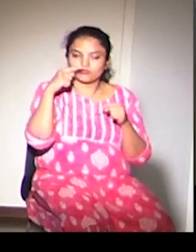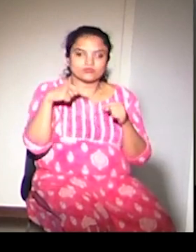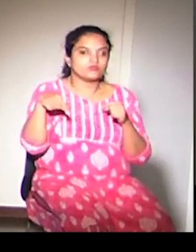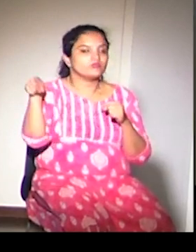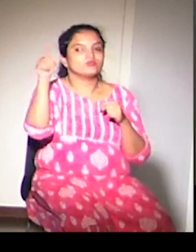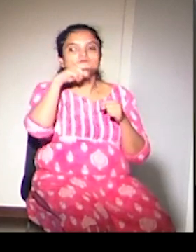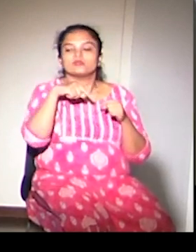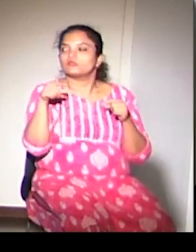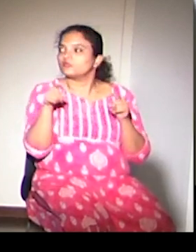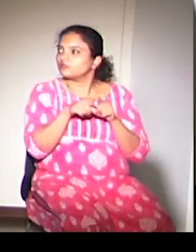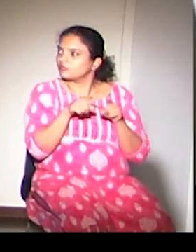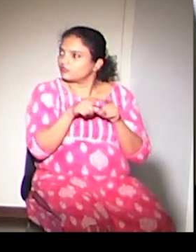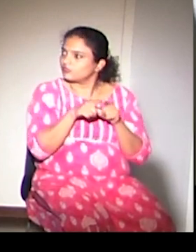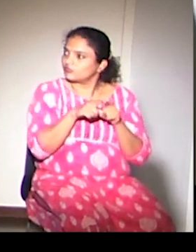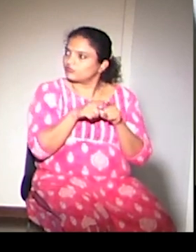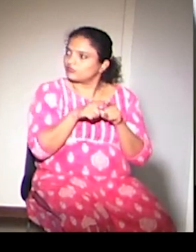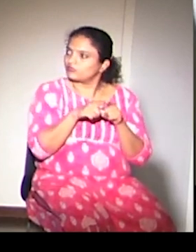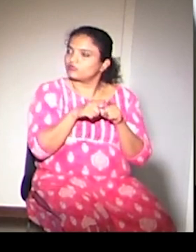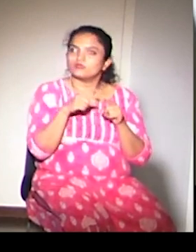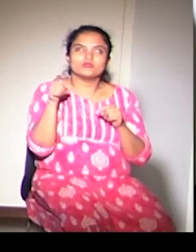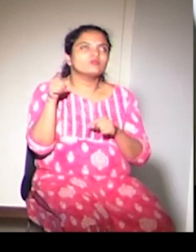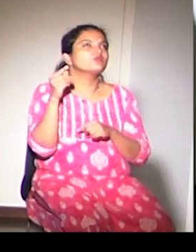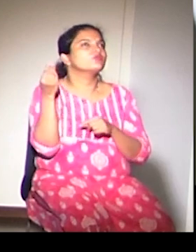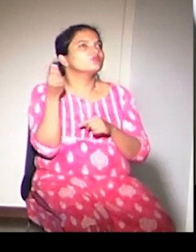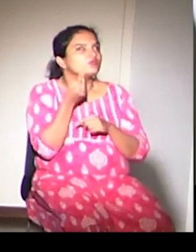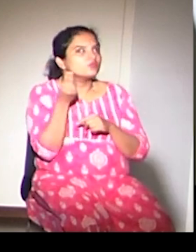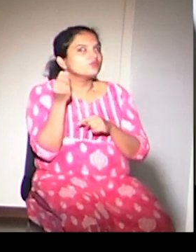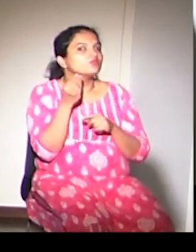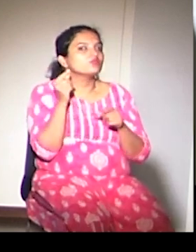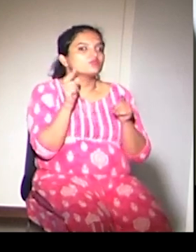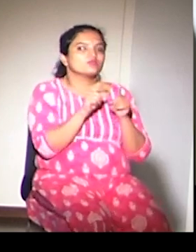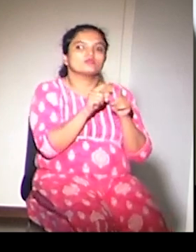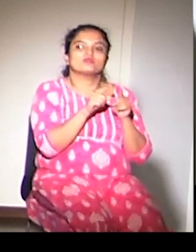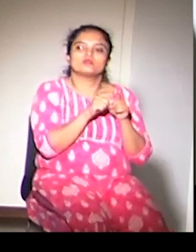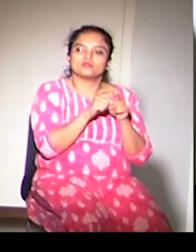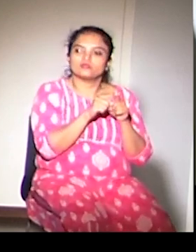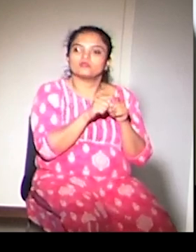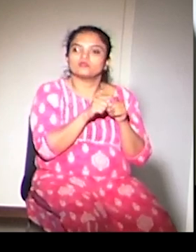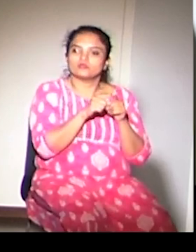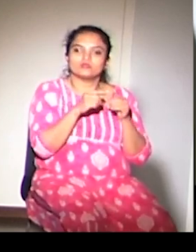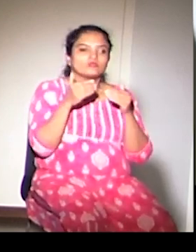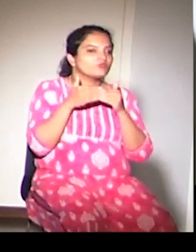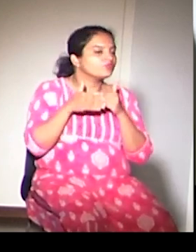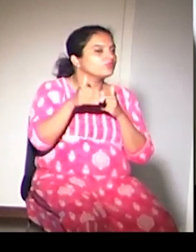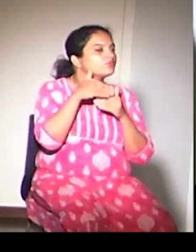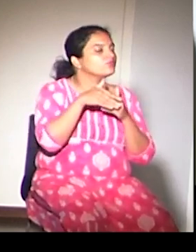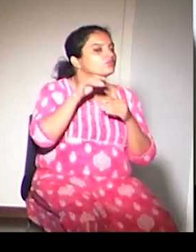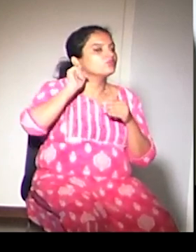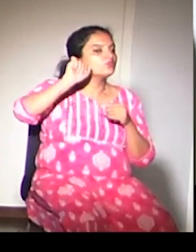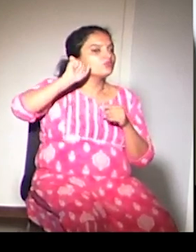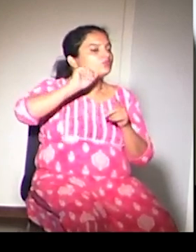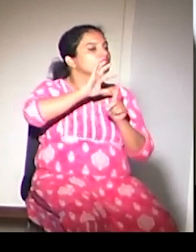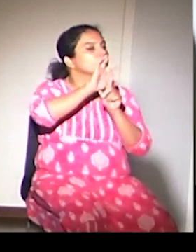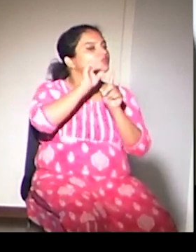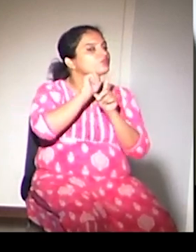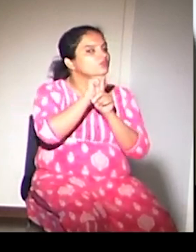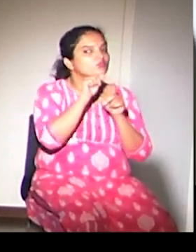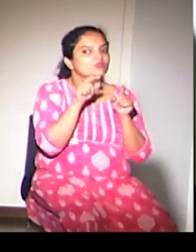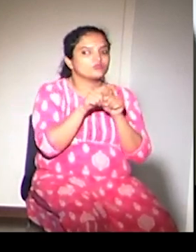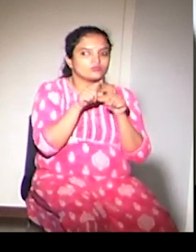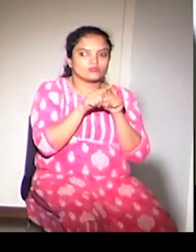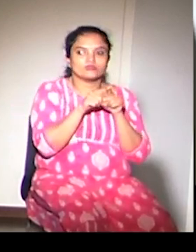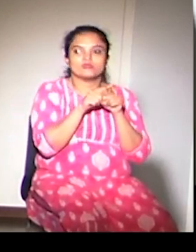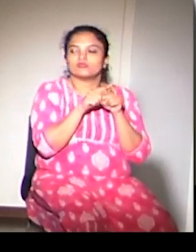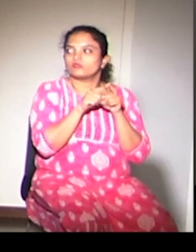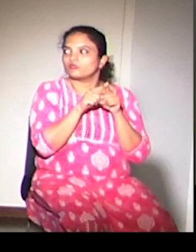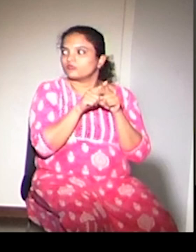not. There are very few. I mean, I think the only place where we've got a continuing tradition is in the Indus